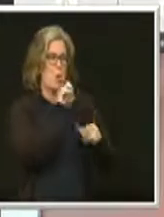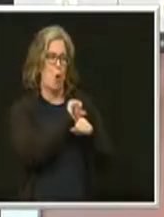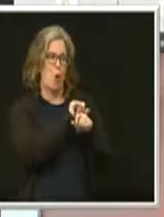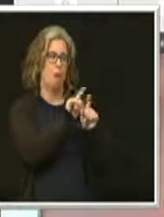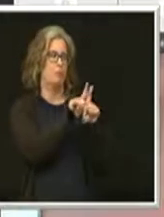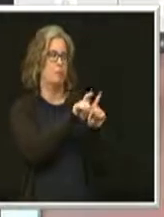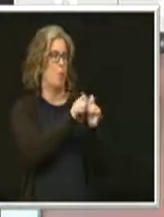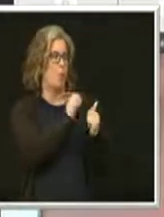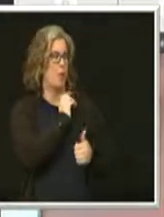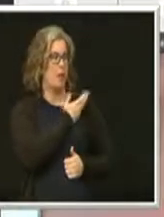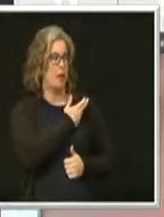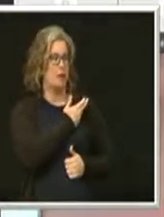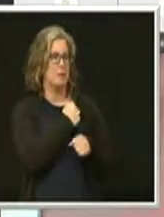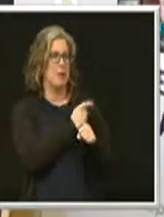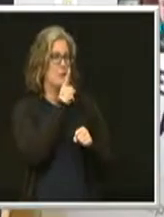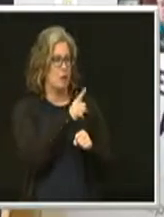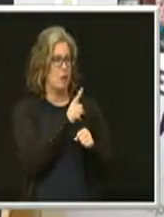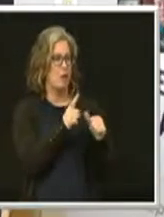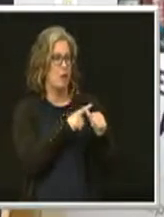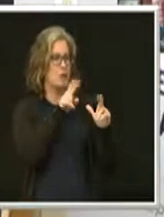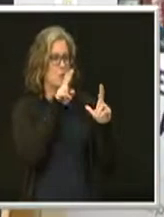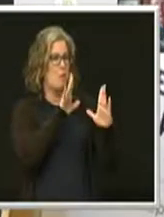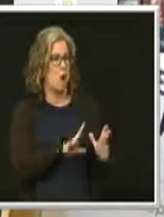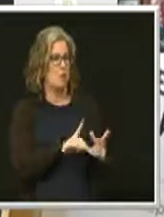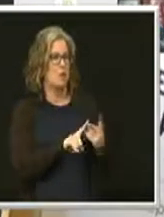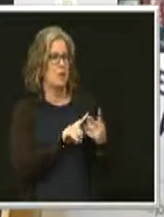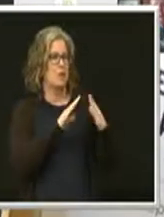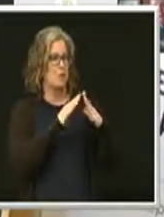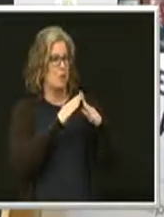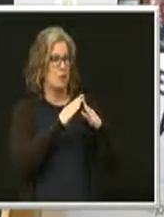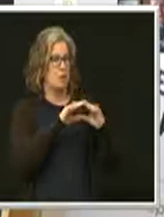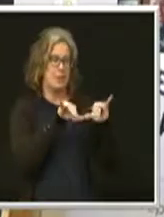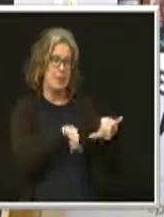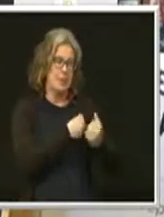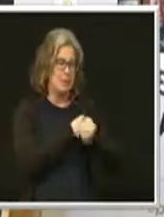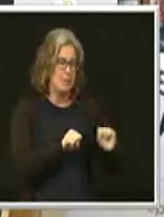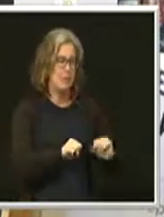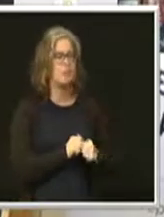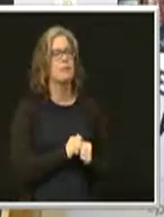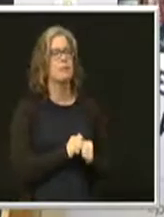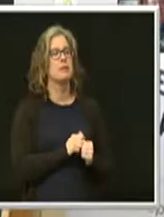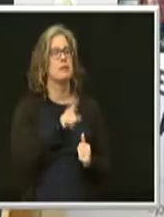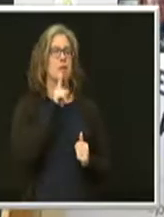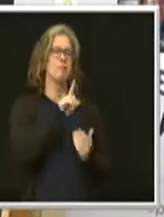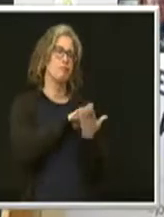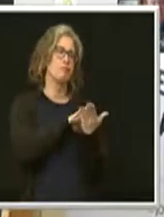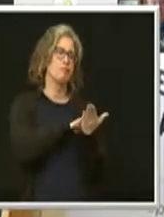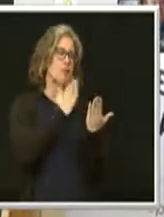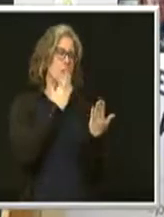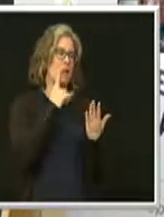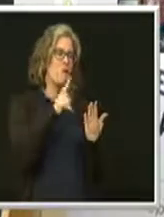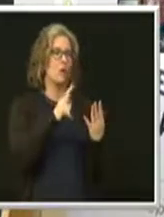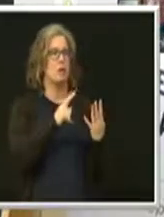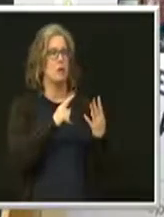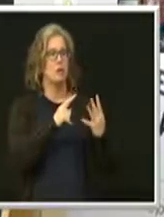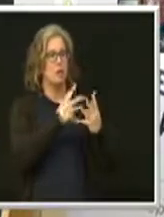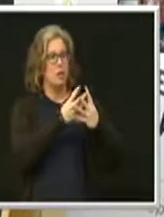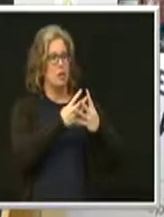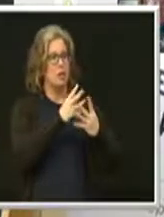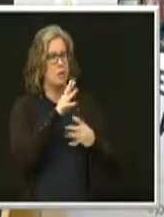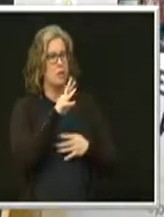alongside of us just to make sure first responders and community remain safe. So really shout out, thank you for corrections and